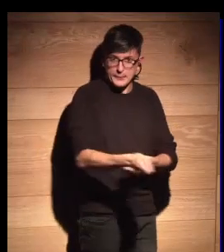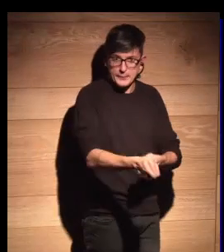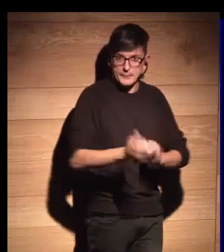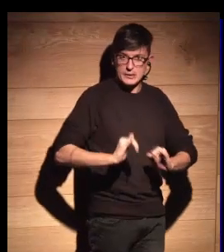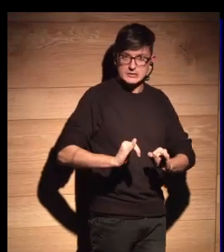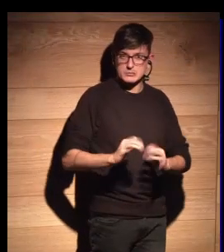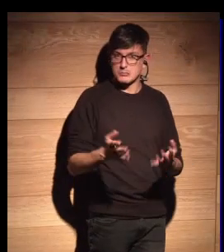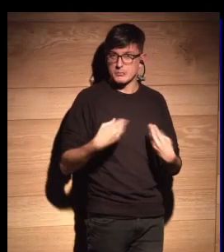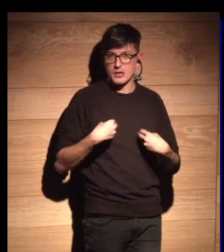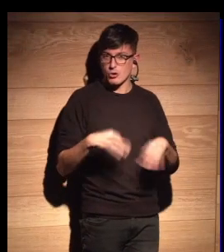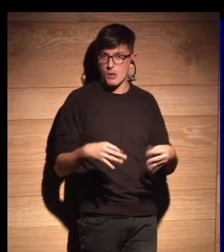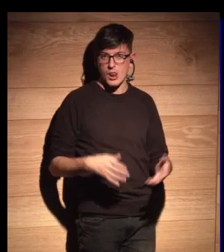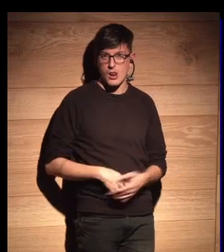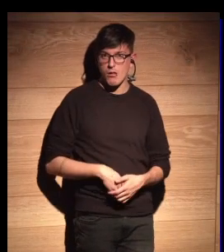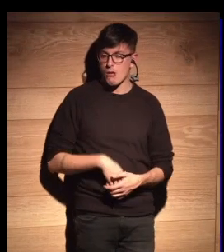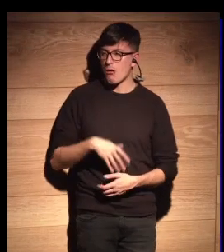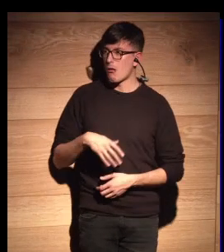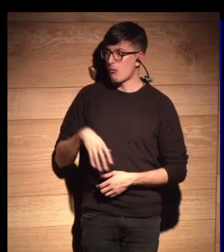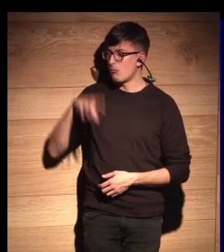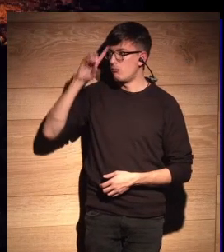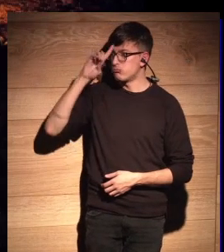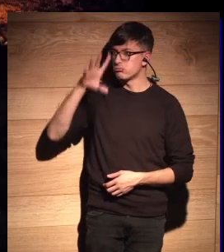Amazing. Yeah.